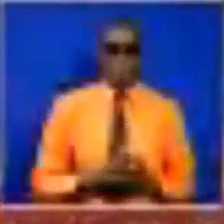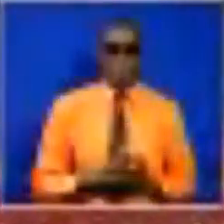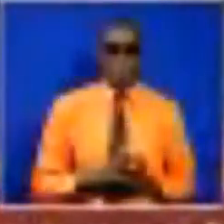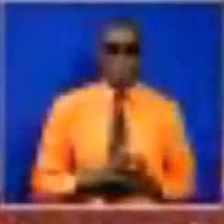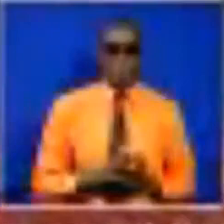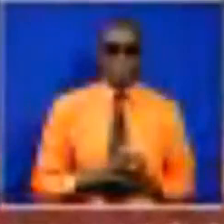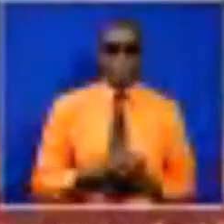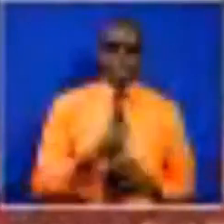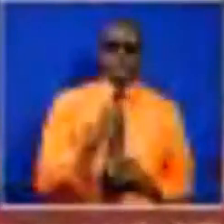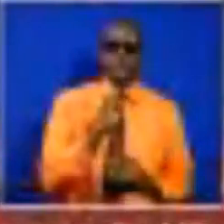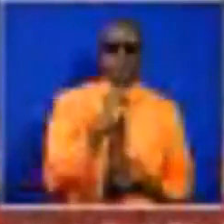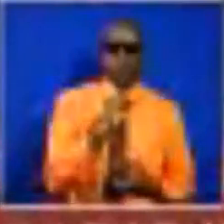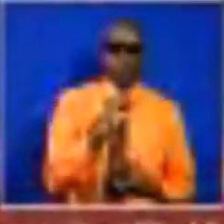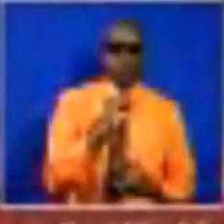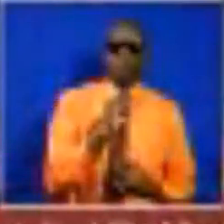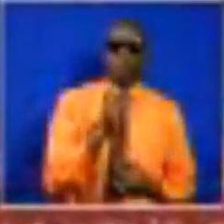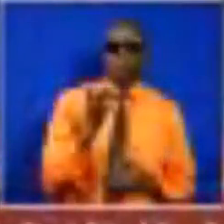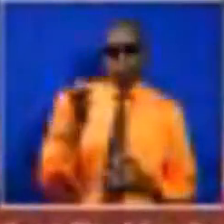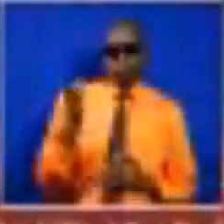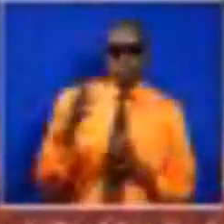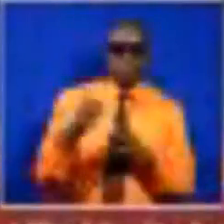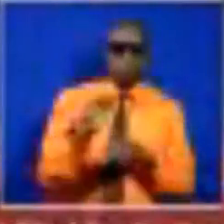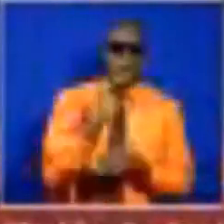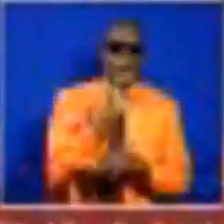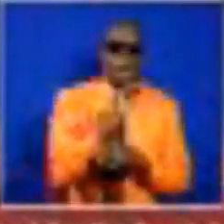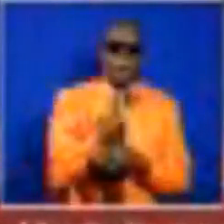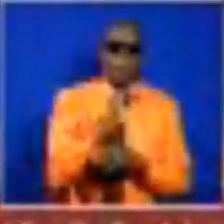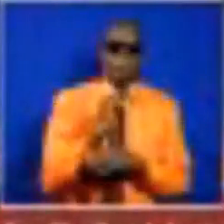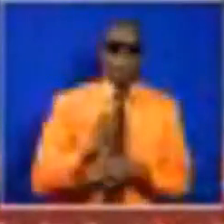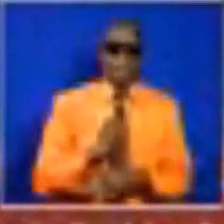so they asked for more time,